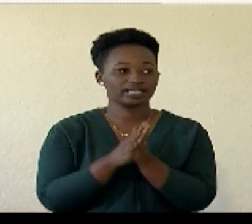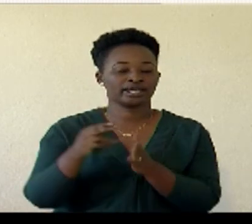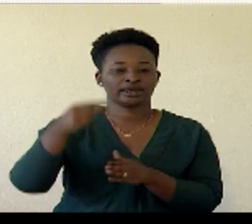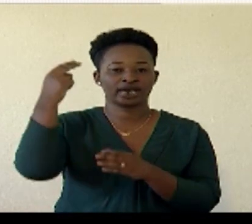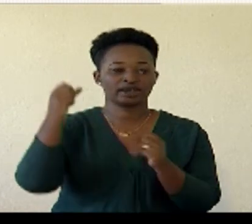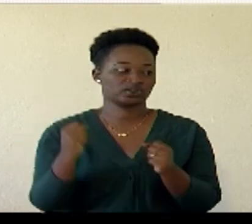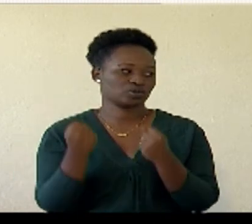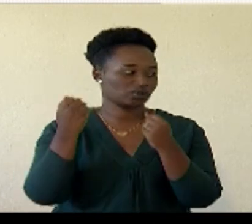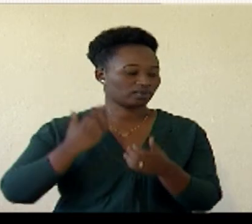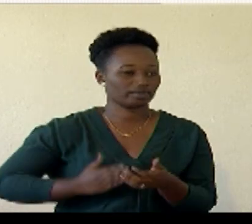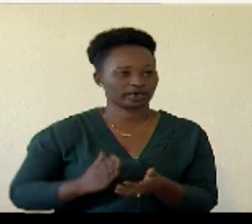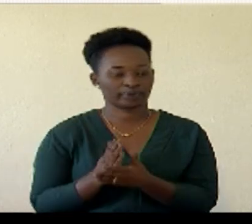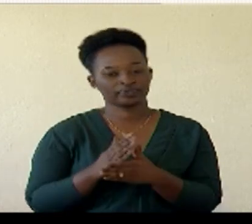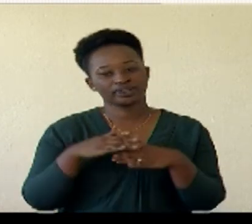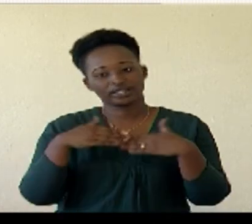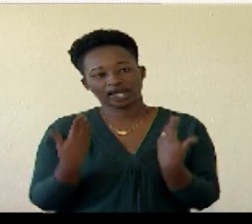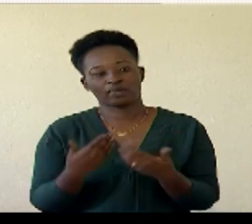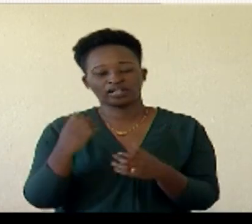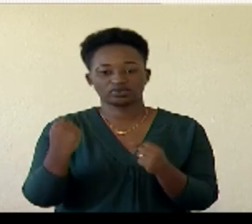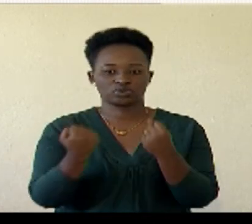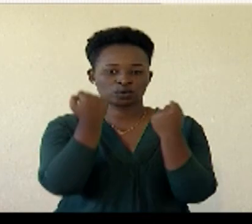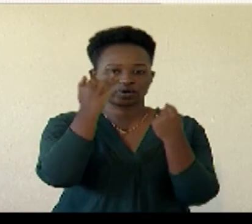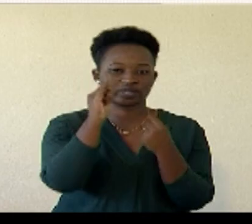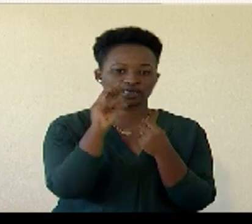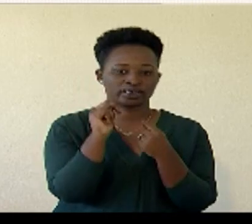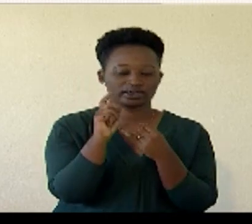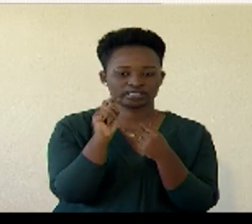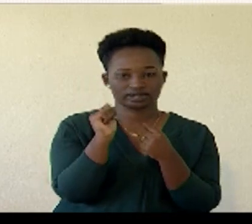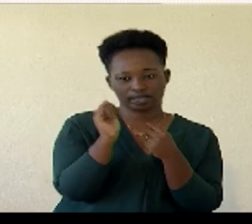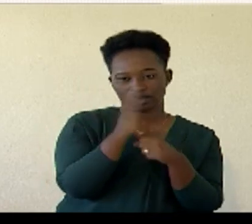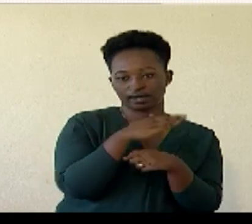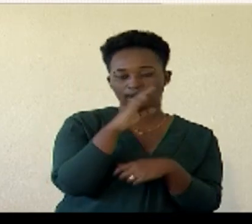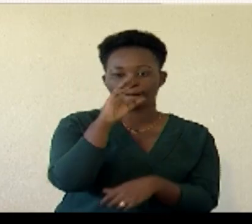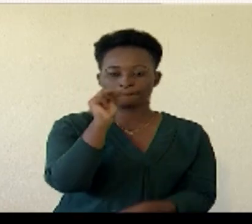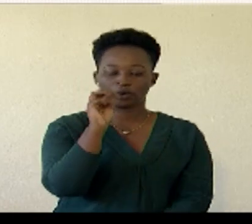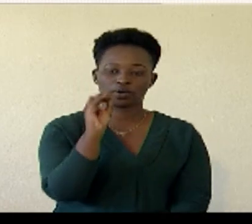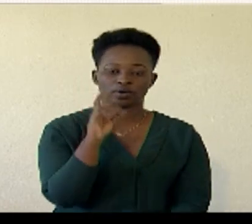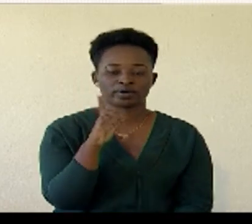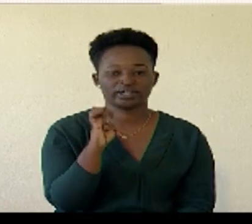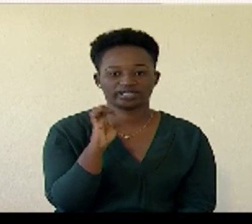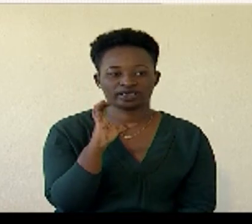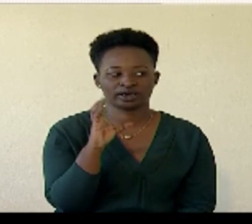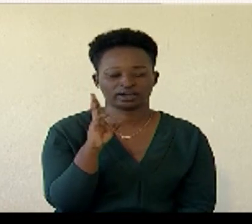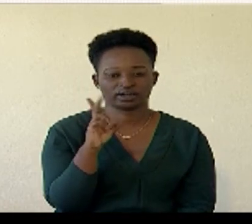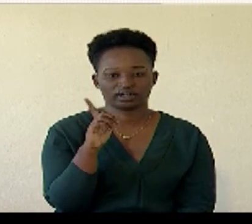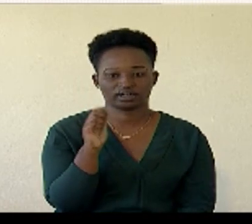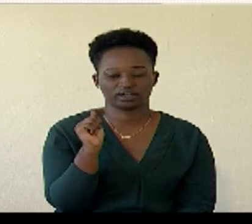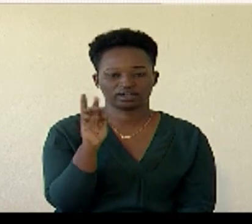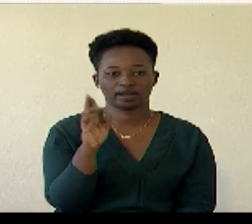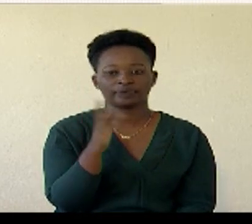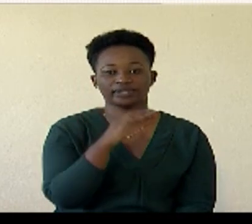van der Waals forces, strong intermolecular forces. So that's why they exist as